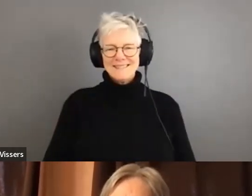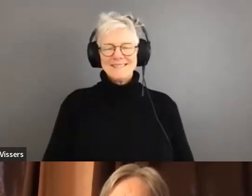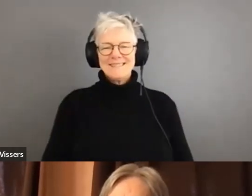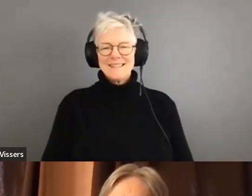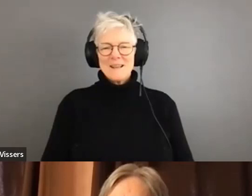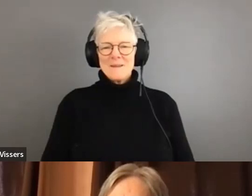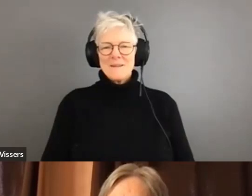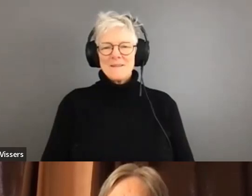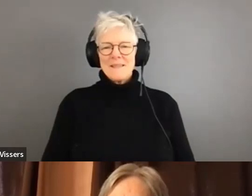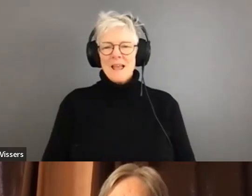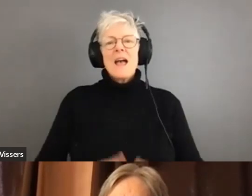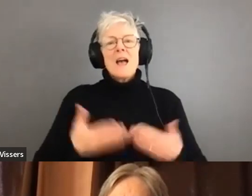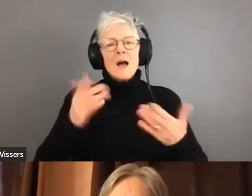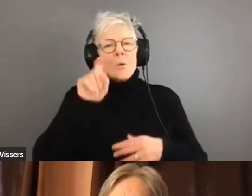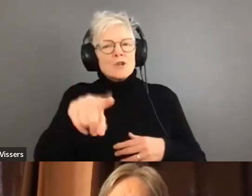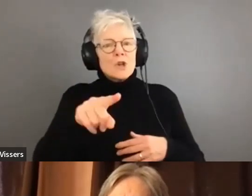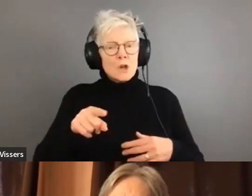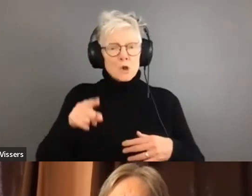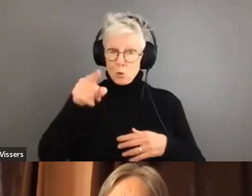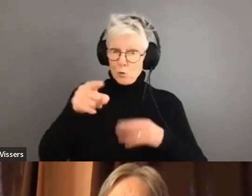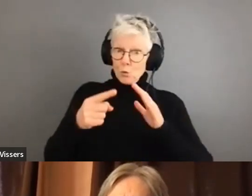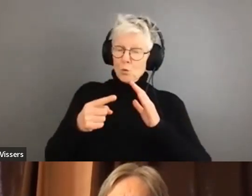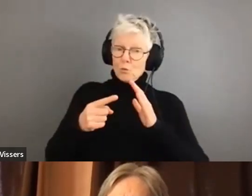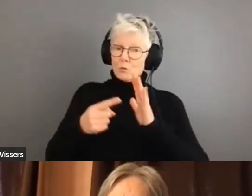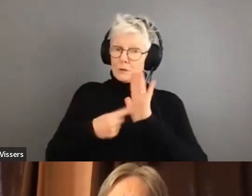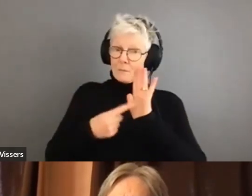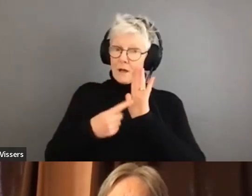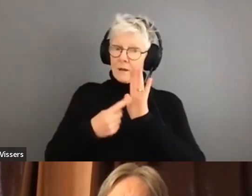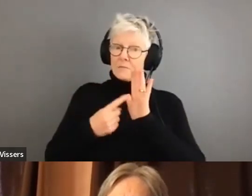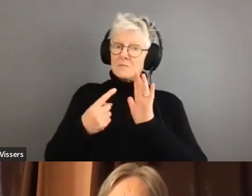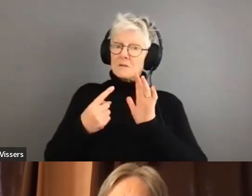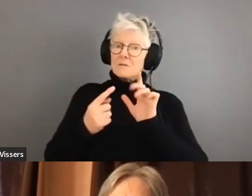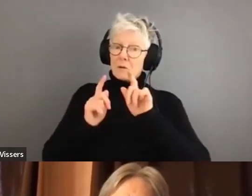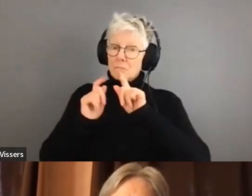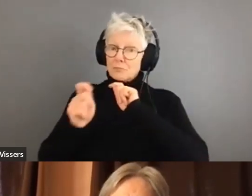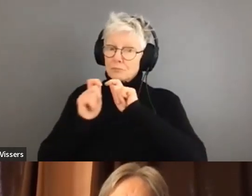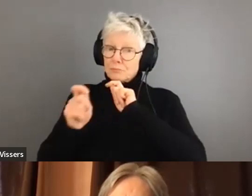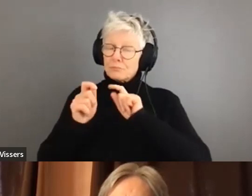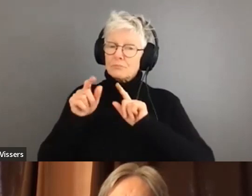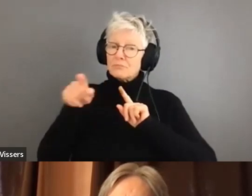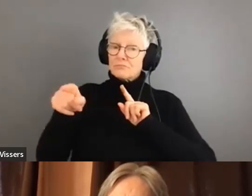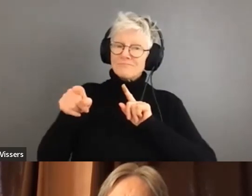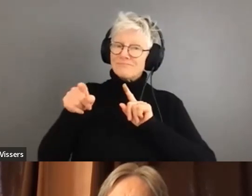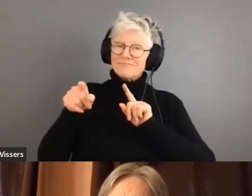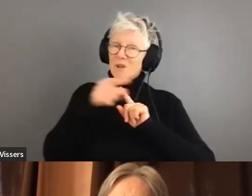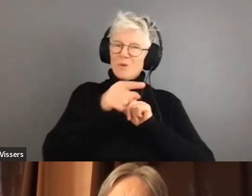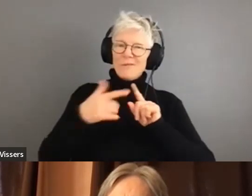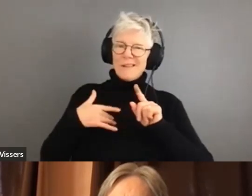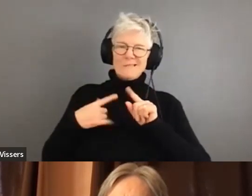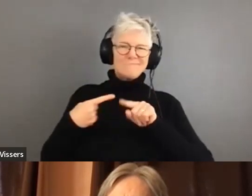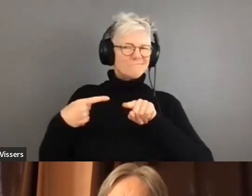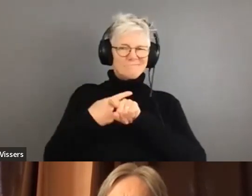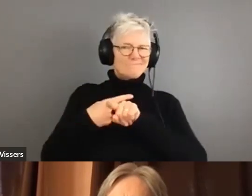Do you ever interview someone that you don't see eye to eye with, or on a topic? Like you mentioned,